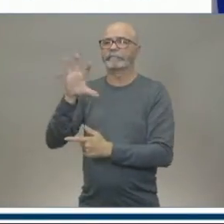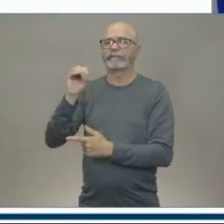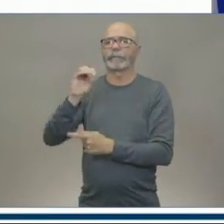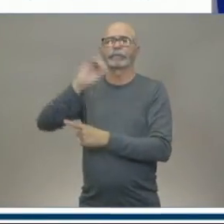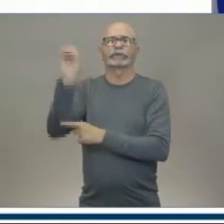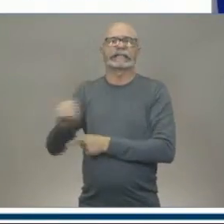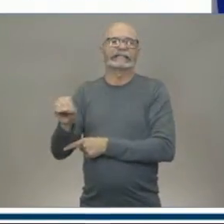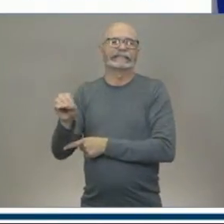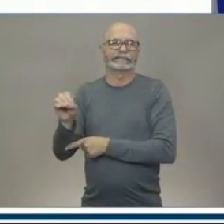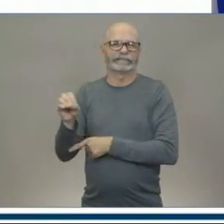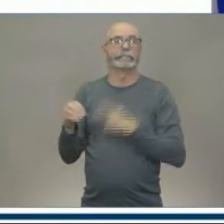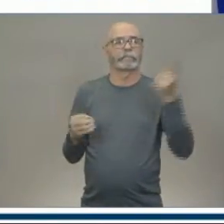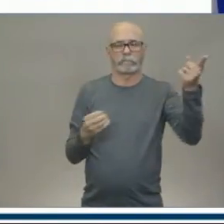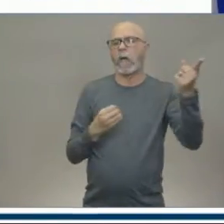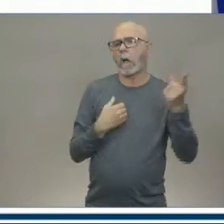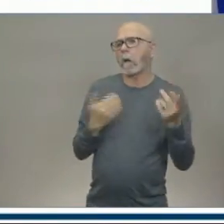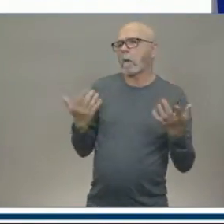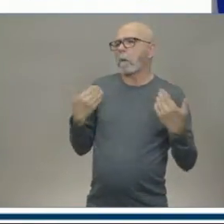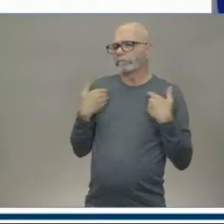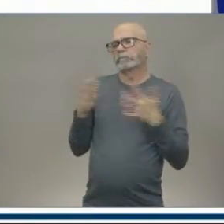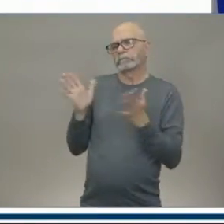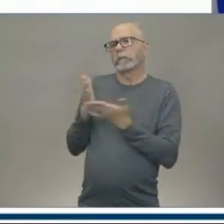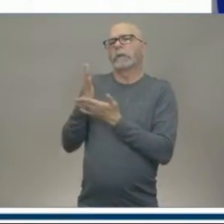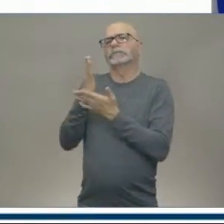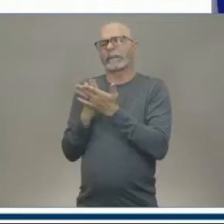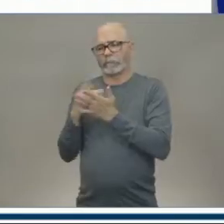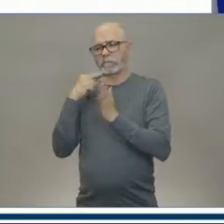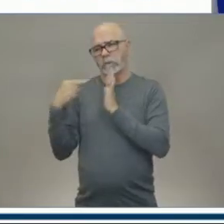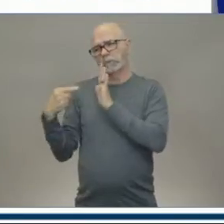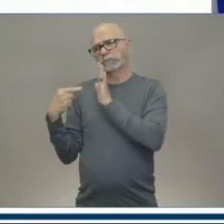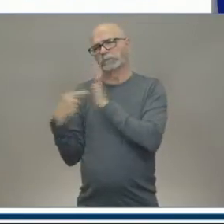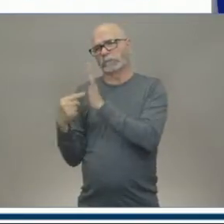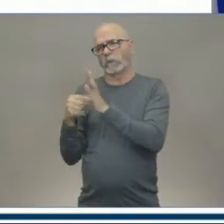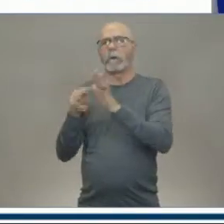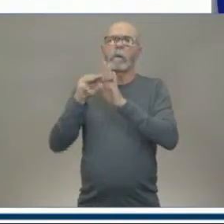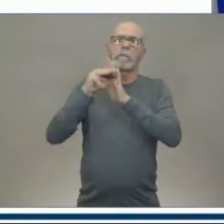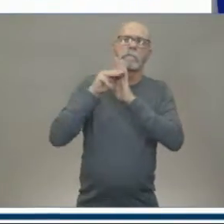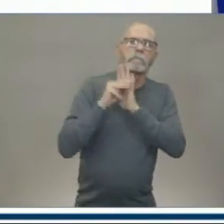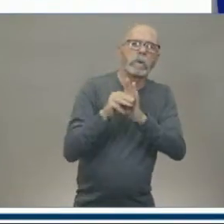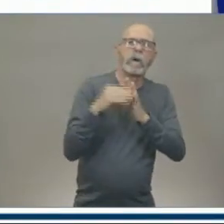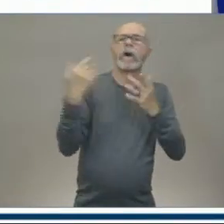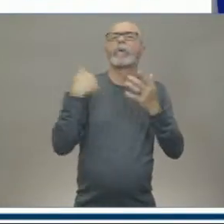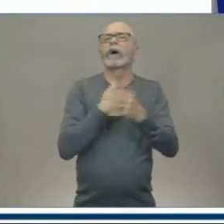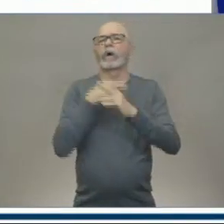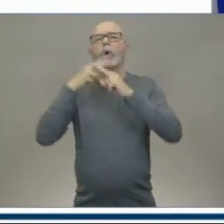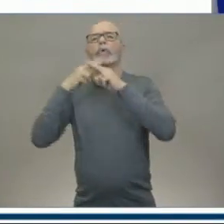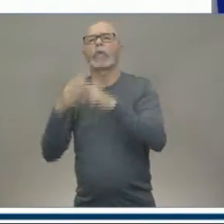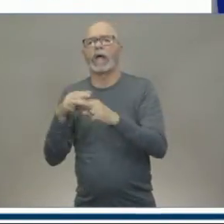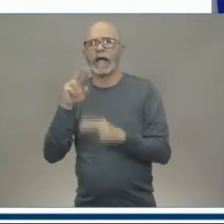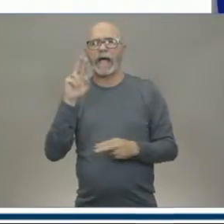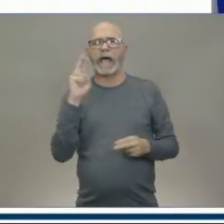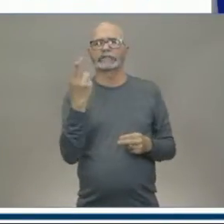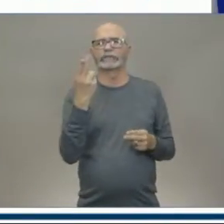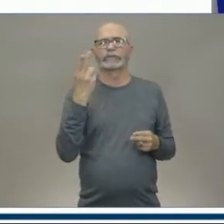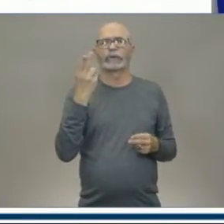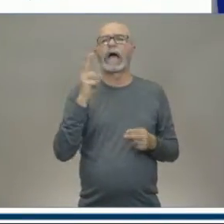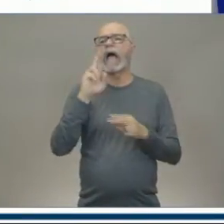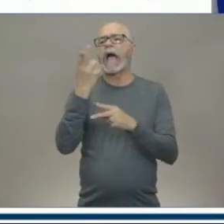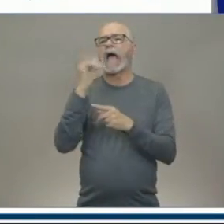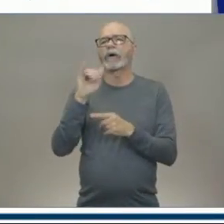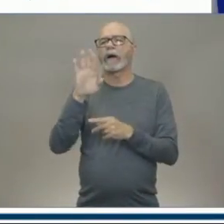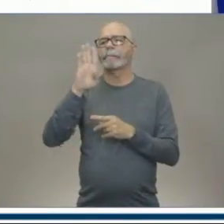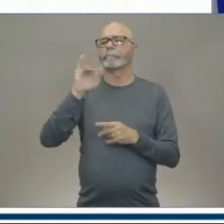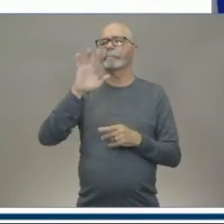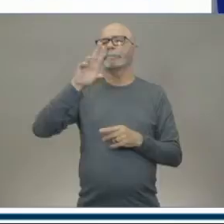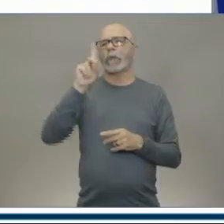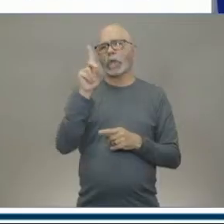currently all online, or you would have a hybrid model where we would reduce the number of people in our schools, particularly at the high